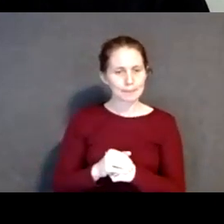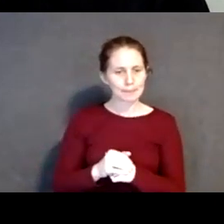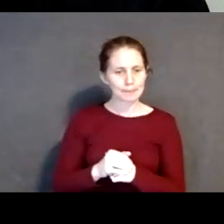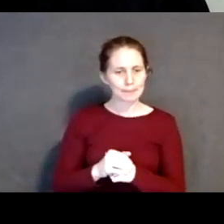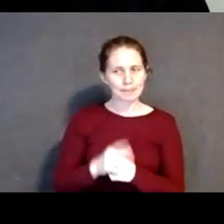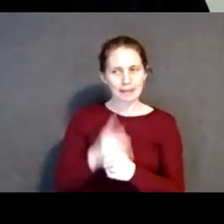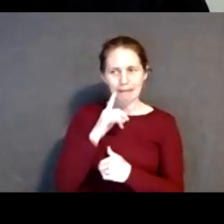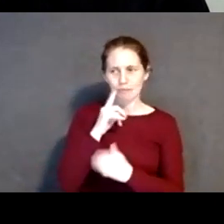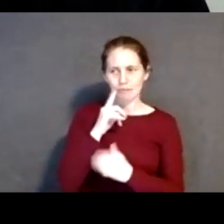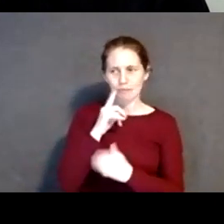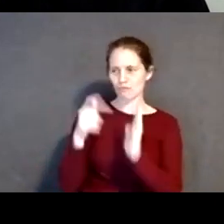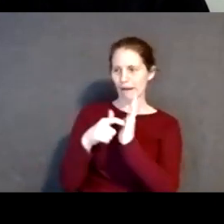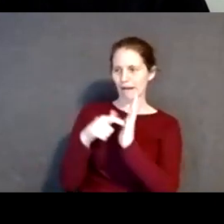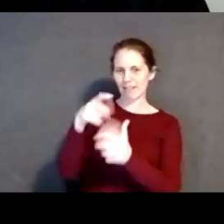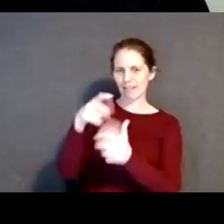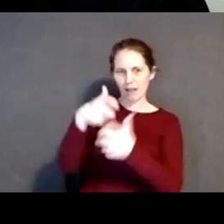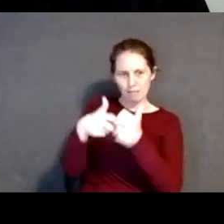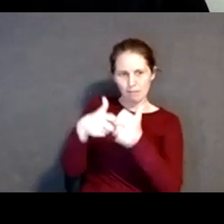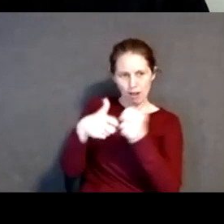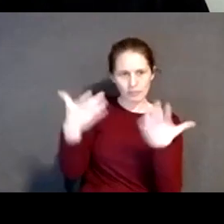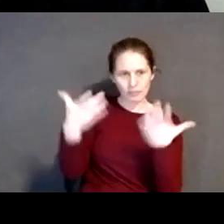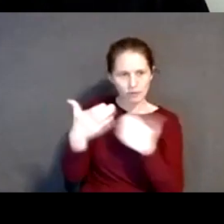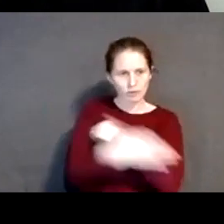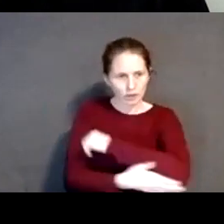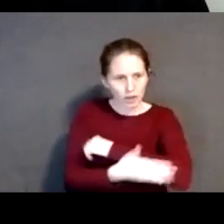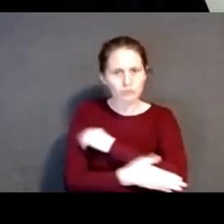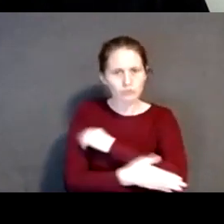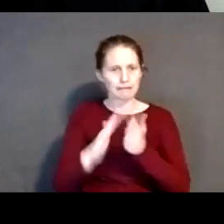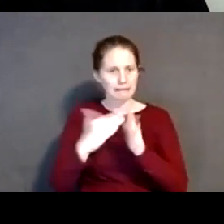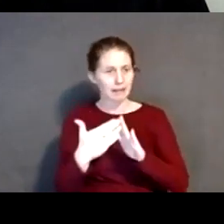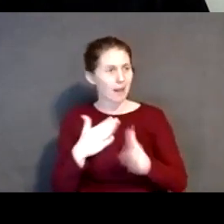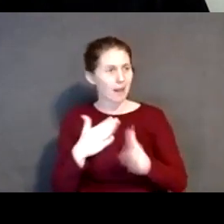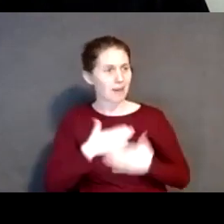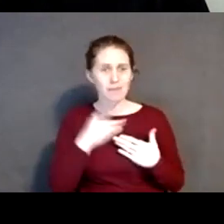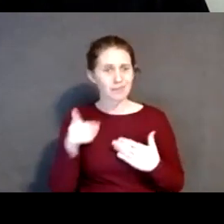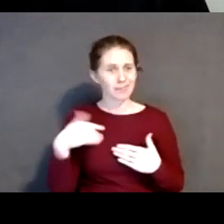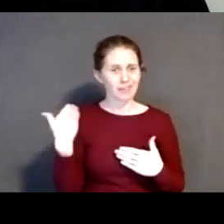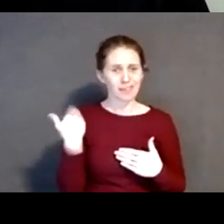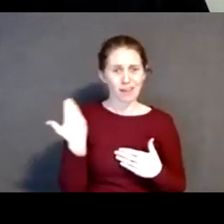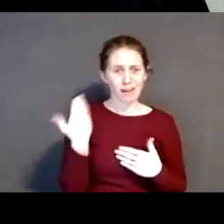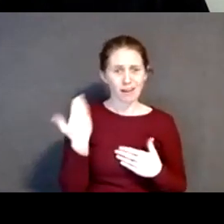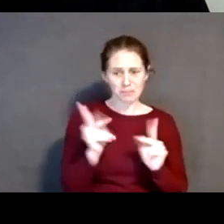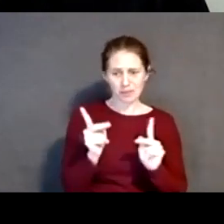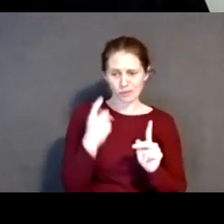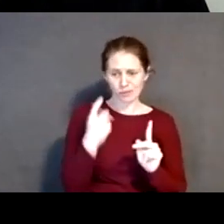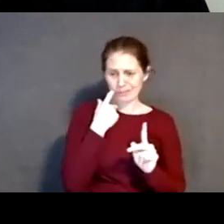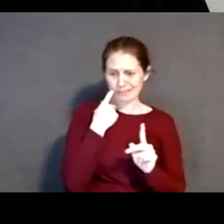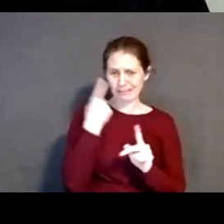problem in our country and in our city. I'm glad they have, over the last 18 months,